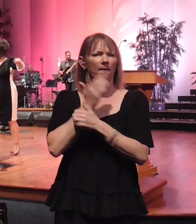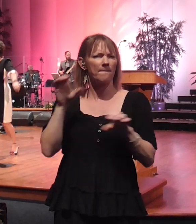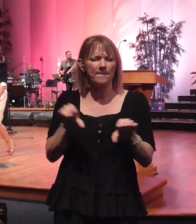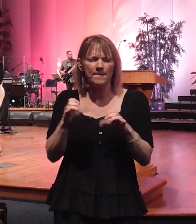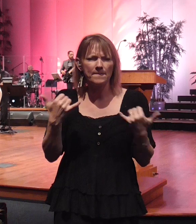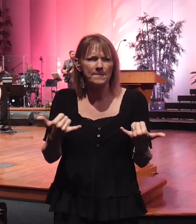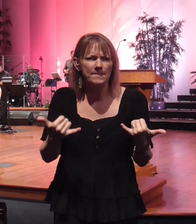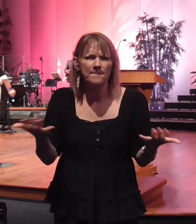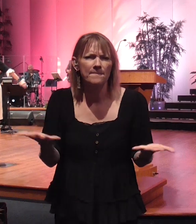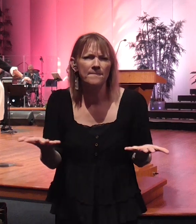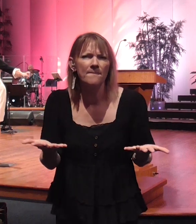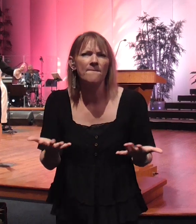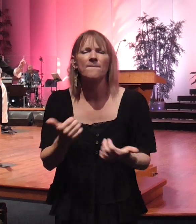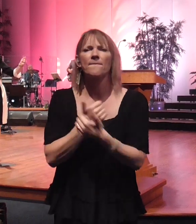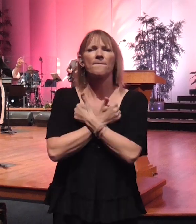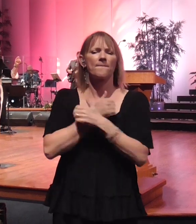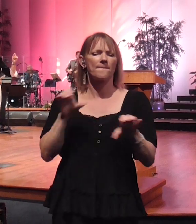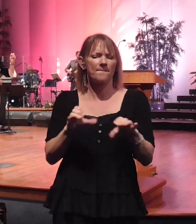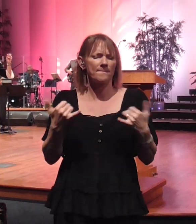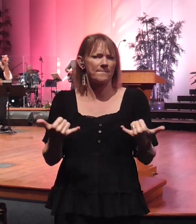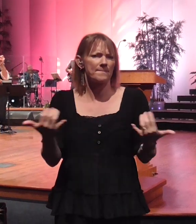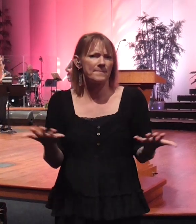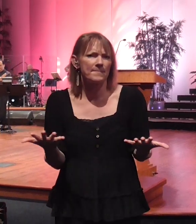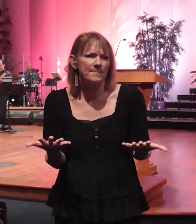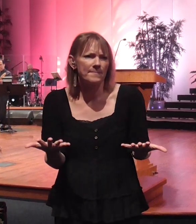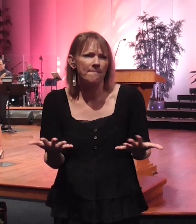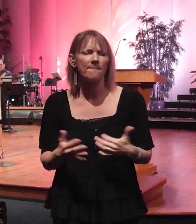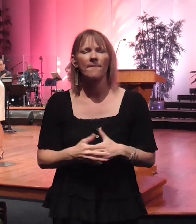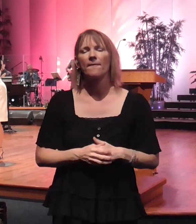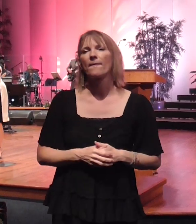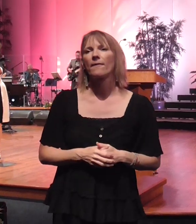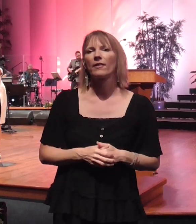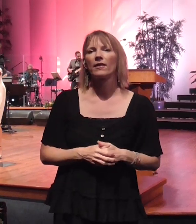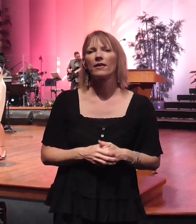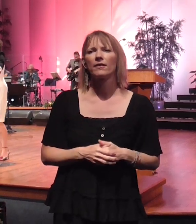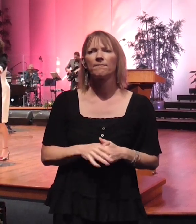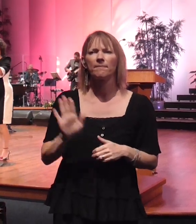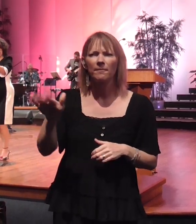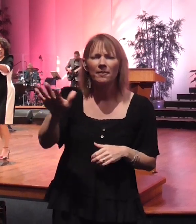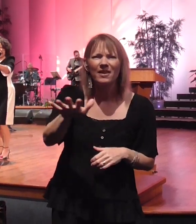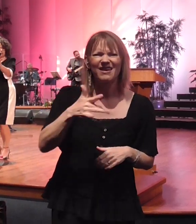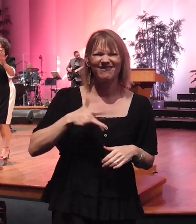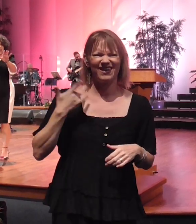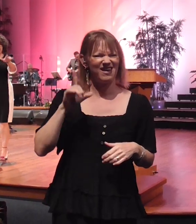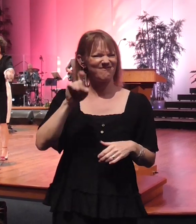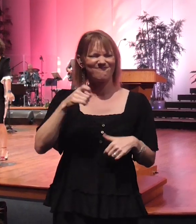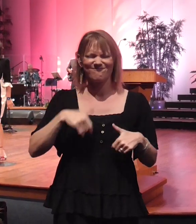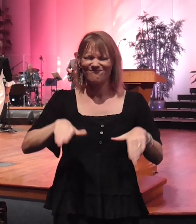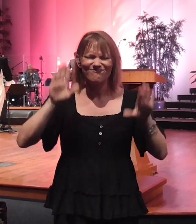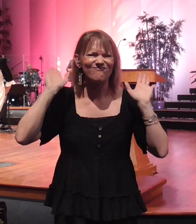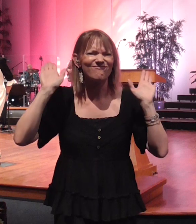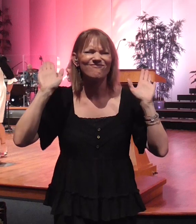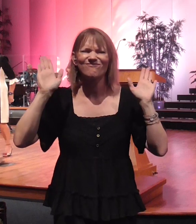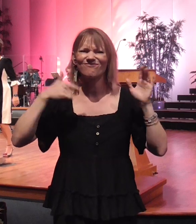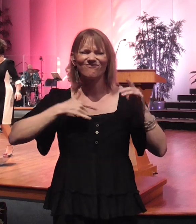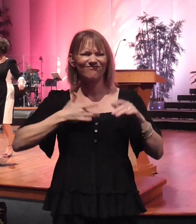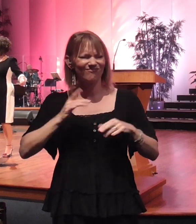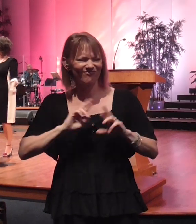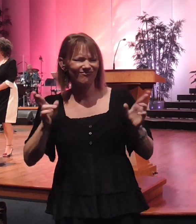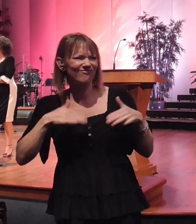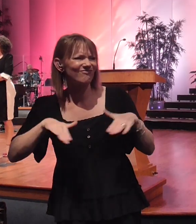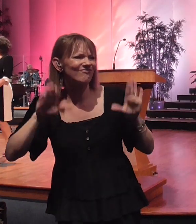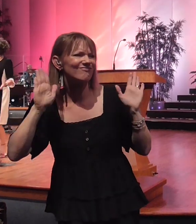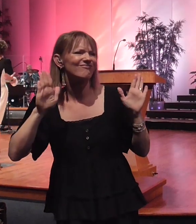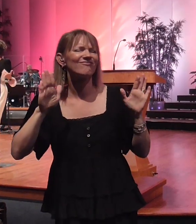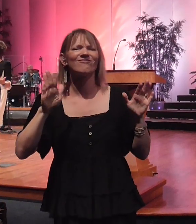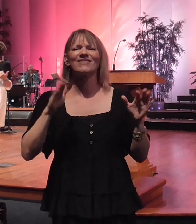What would love do now? When you feel like giving up, yeah. Now,